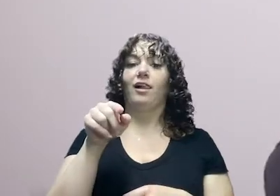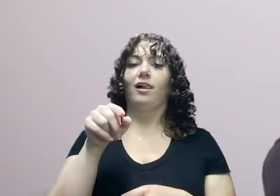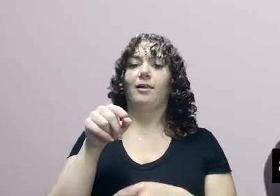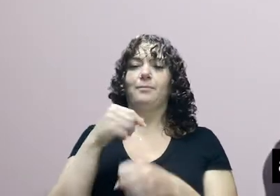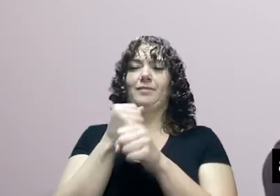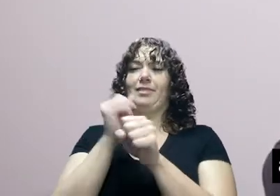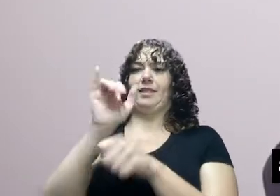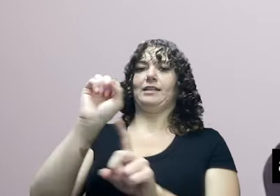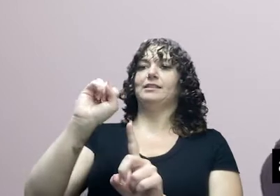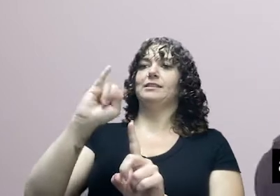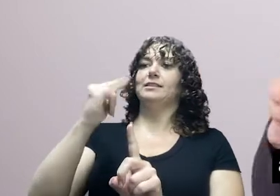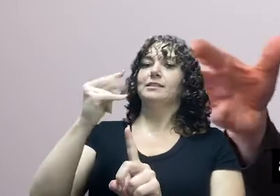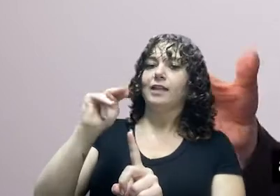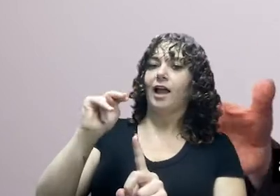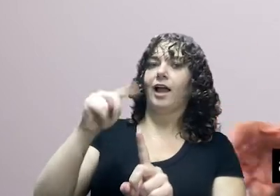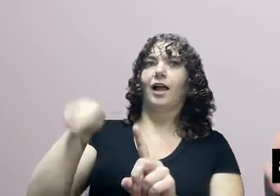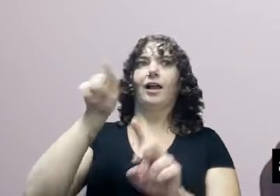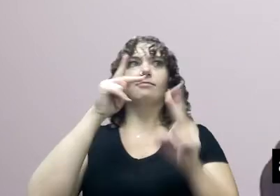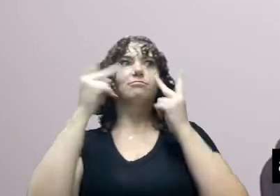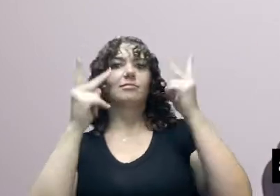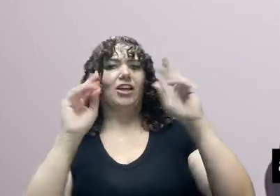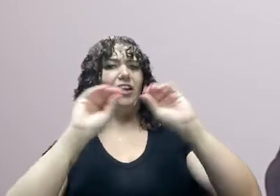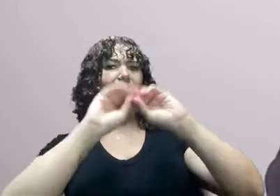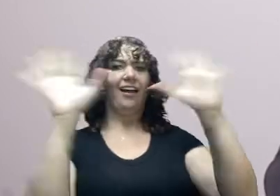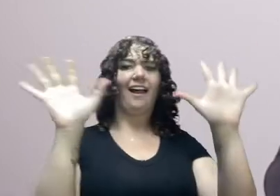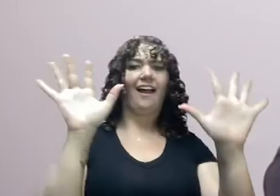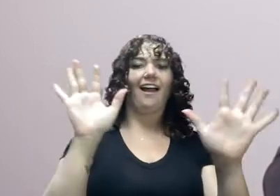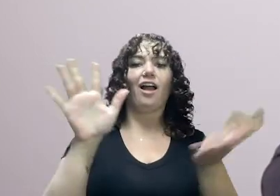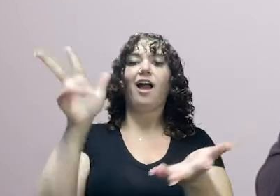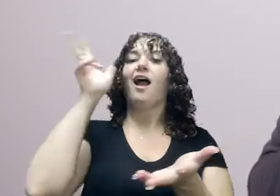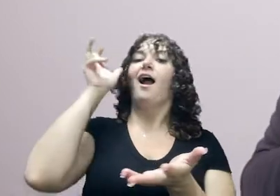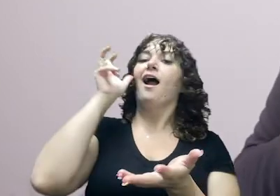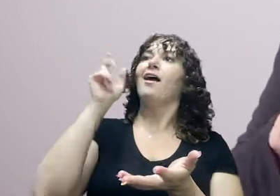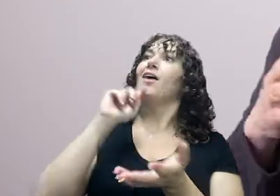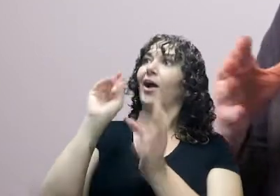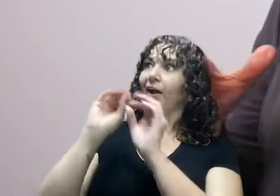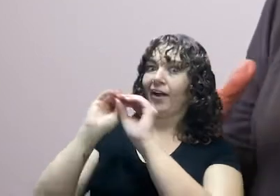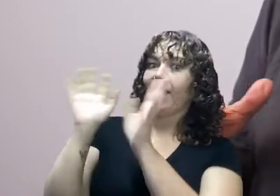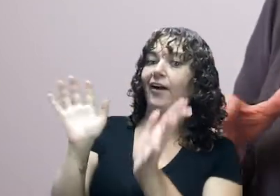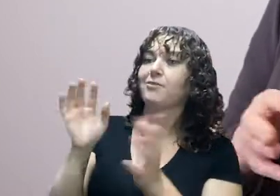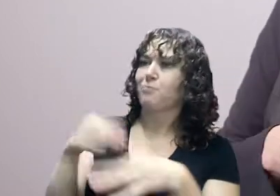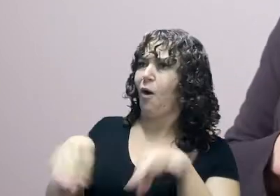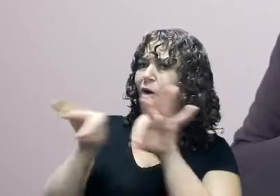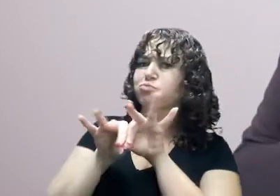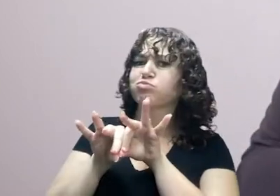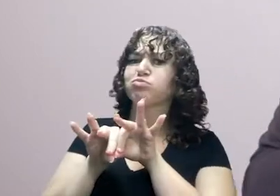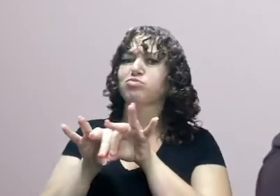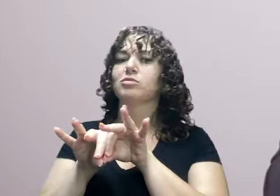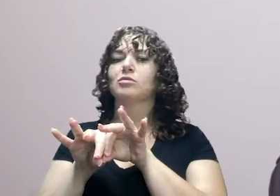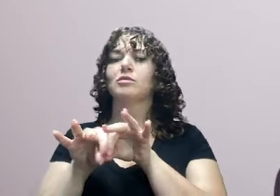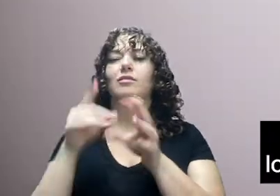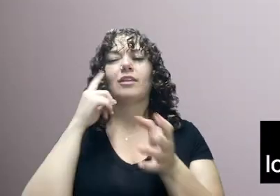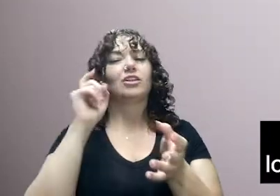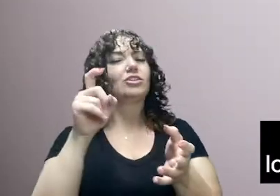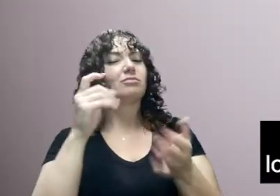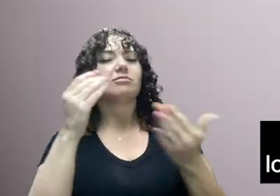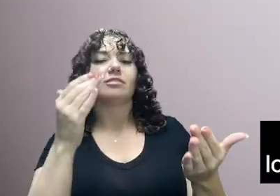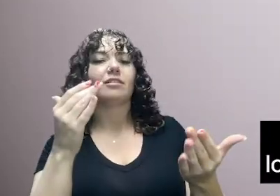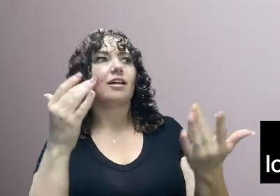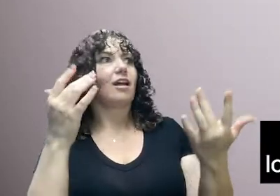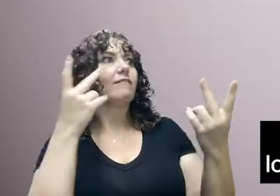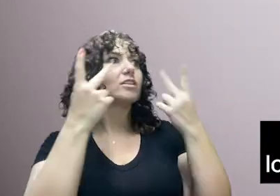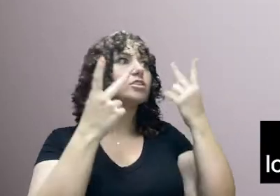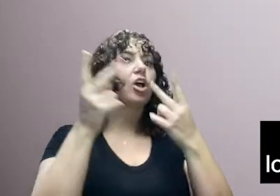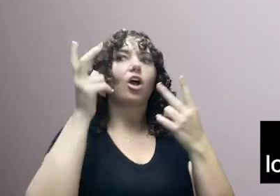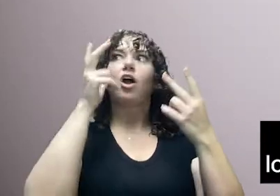visual and making the signs clearer, making even the audio clearer is really important. I think we should also